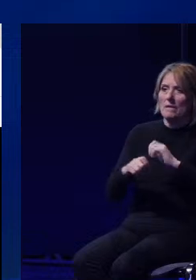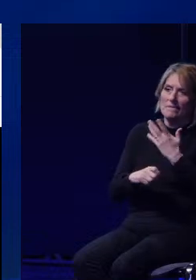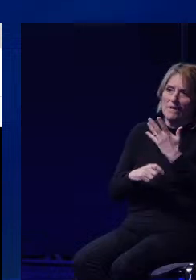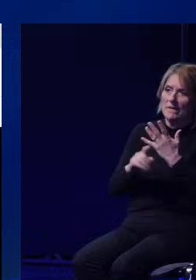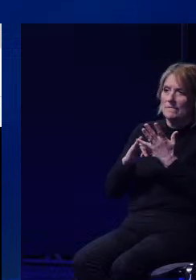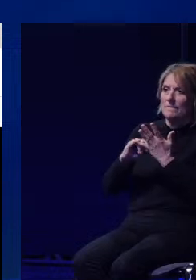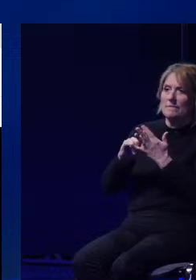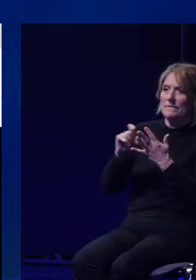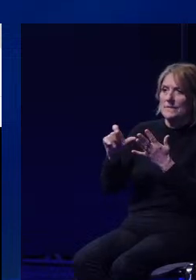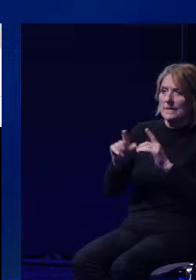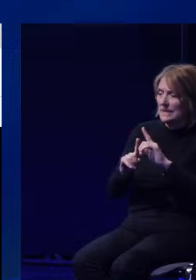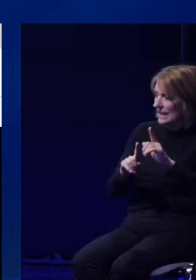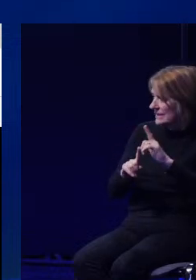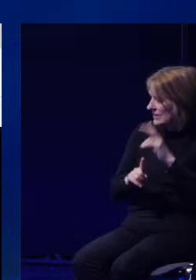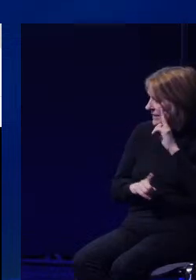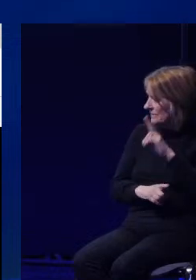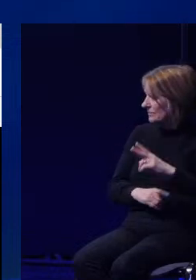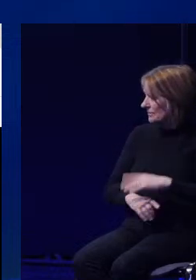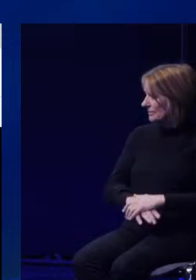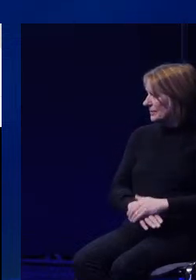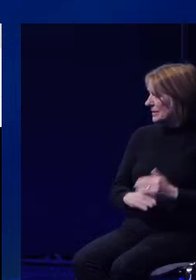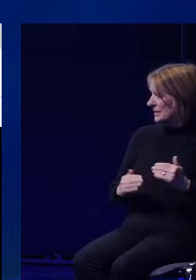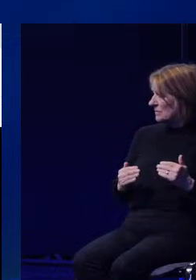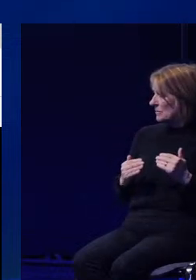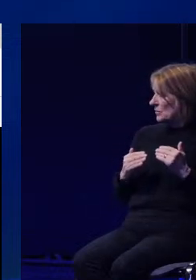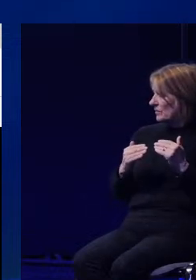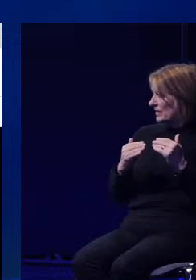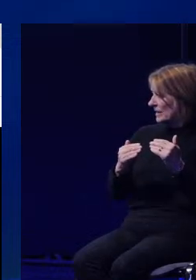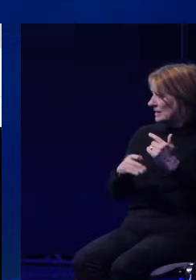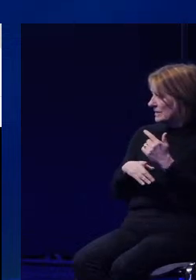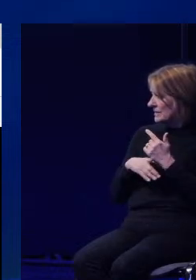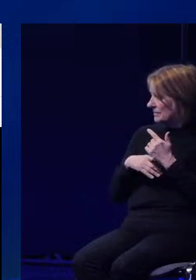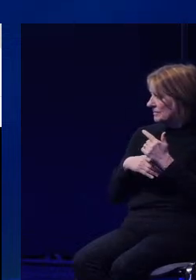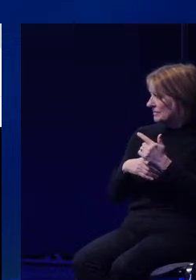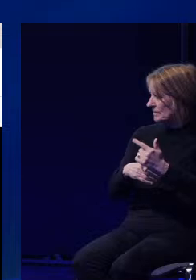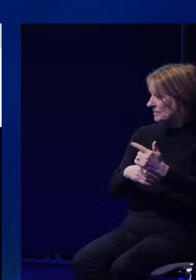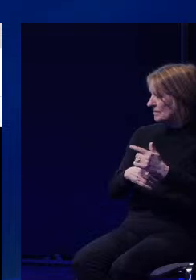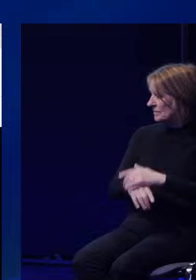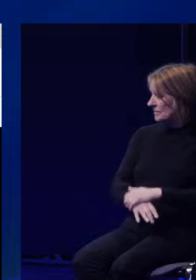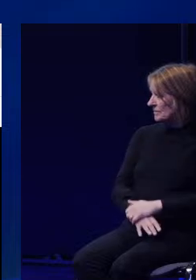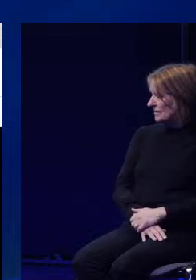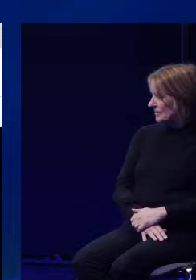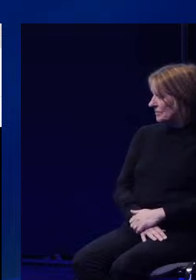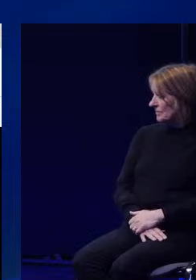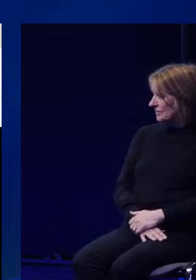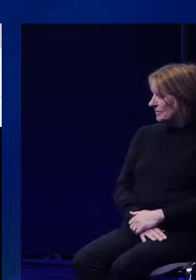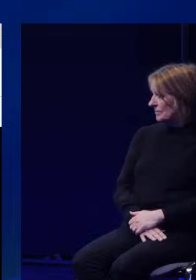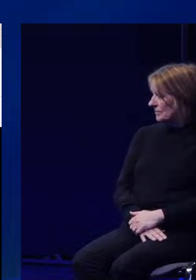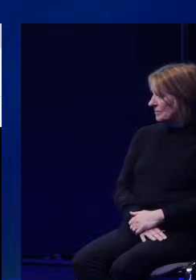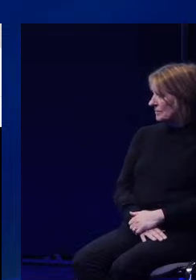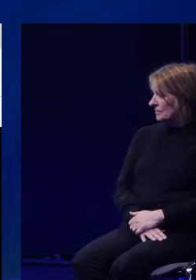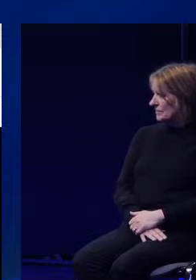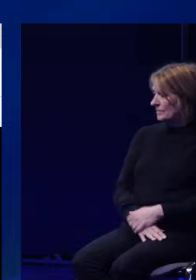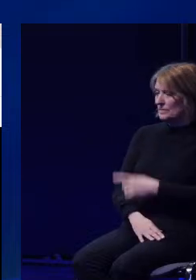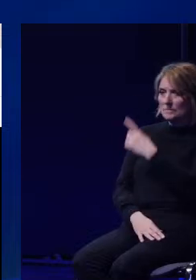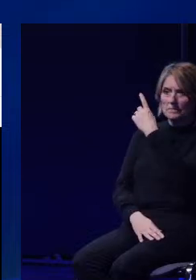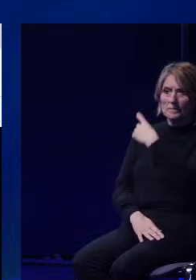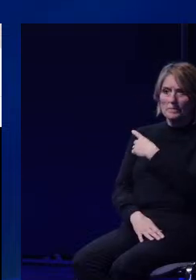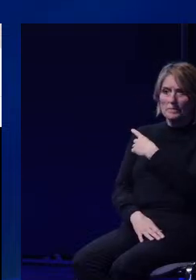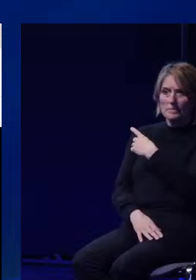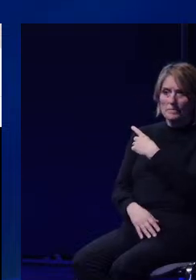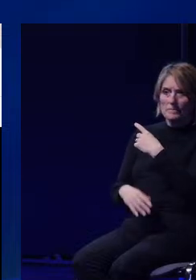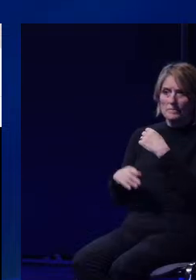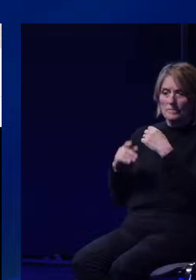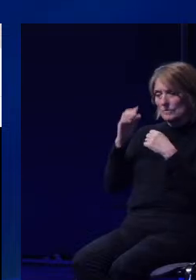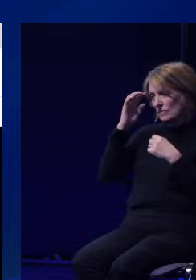point. So there you go. I'm going to move this as though it was on dolly. And here I am. And now this has automatically keyframed, as